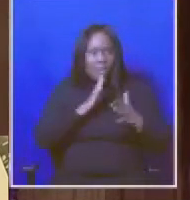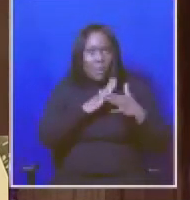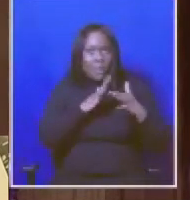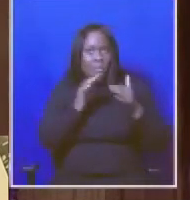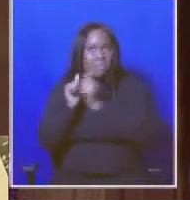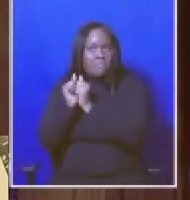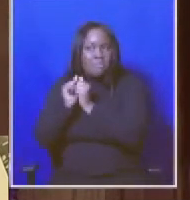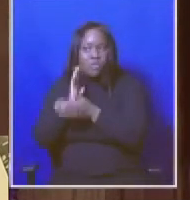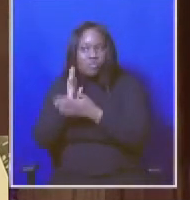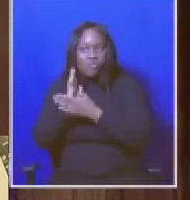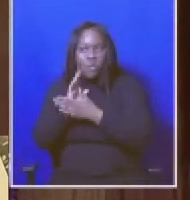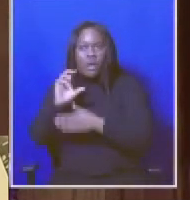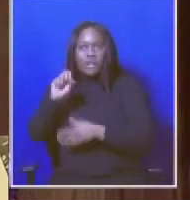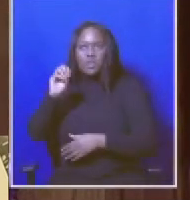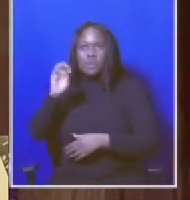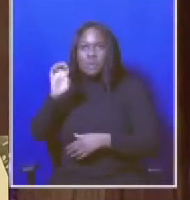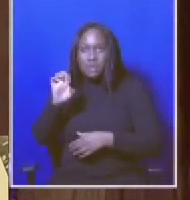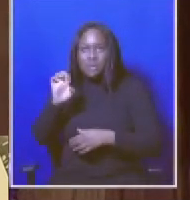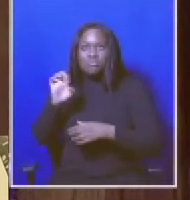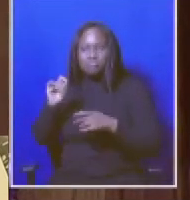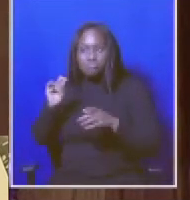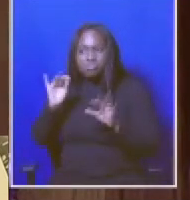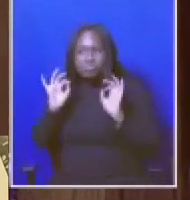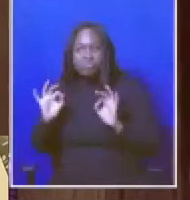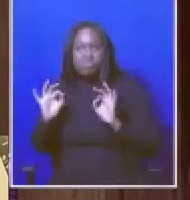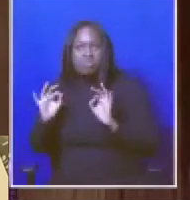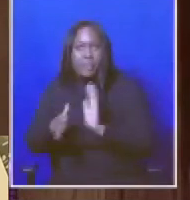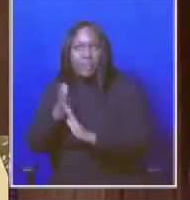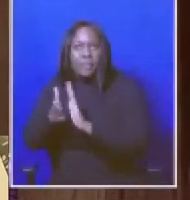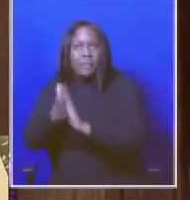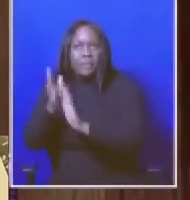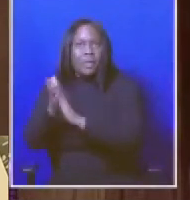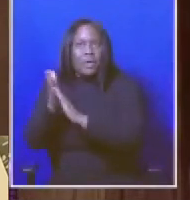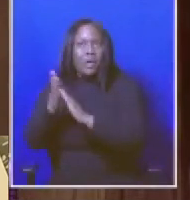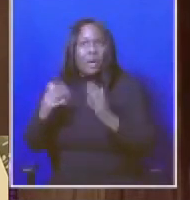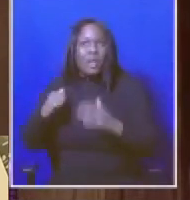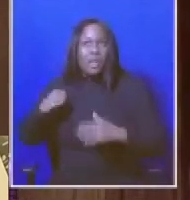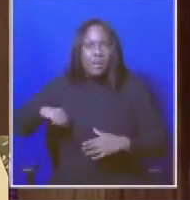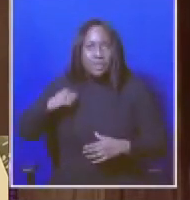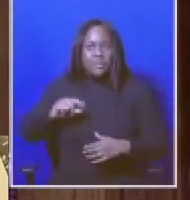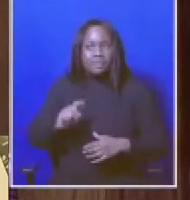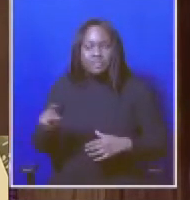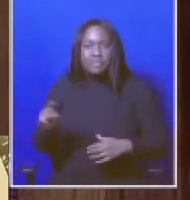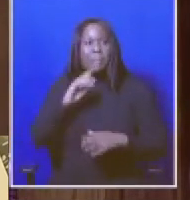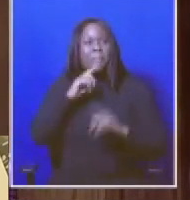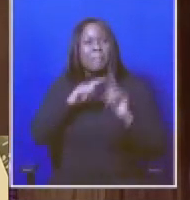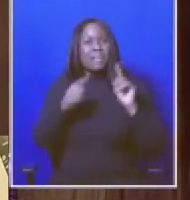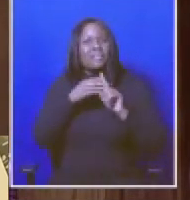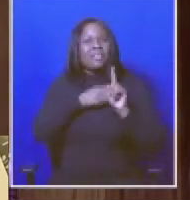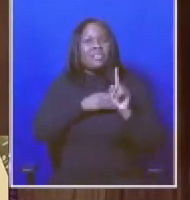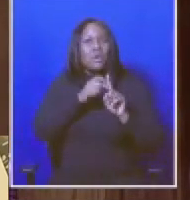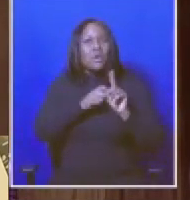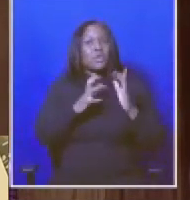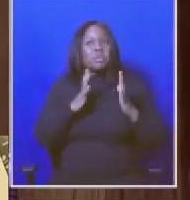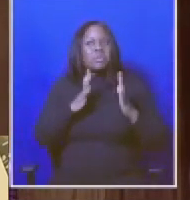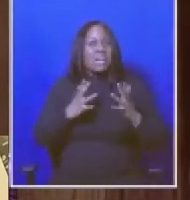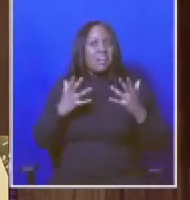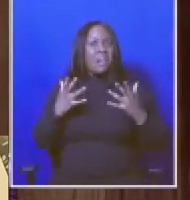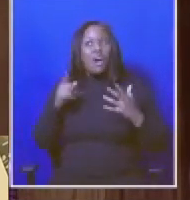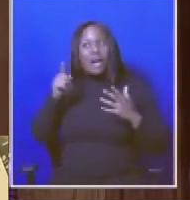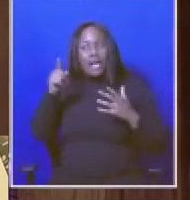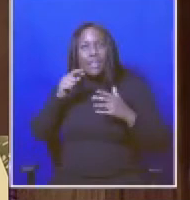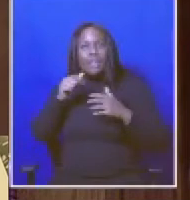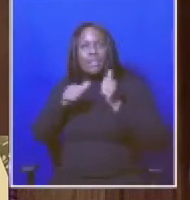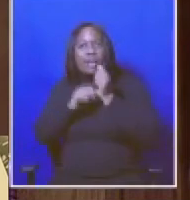state-owned enterprises and the local government sphere? As I said, he has even touched on the number of